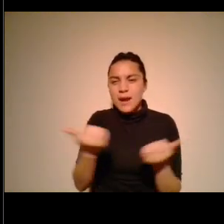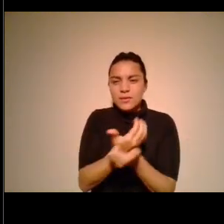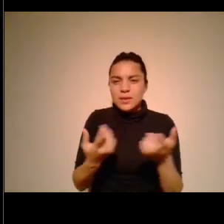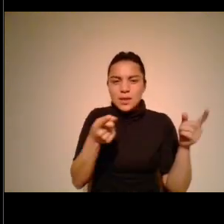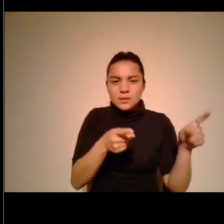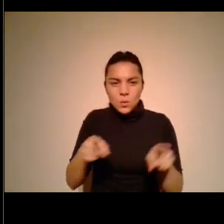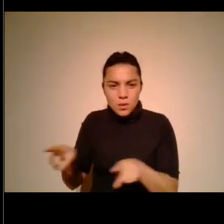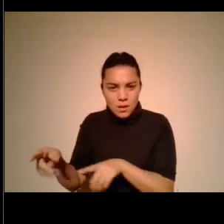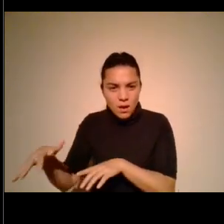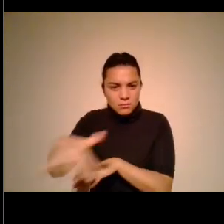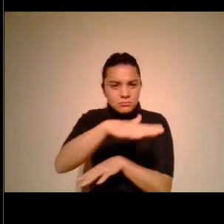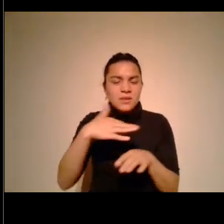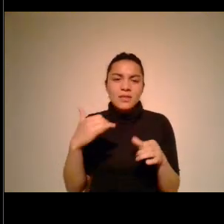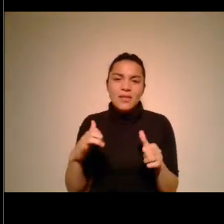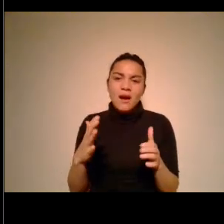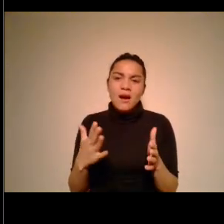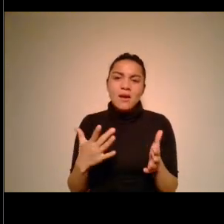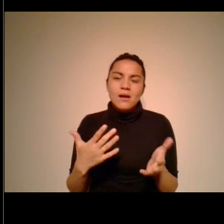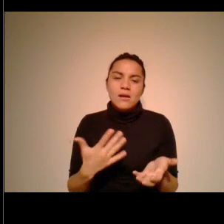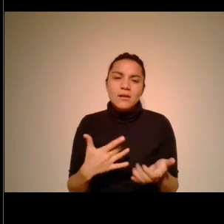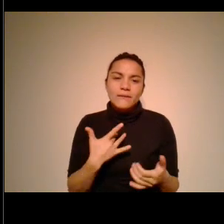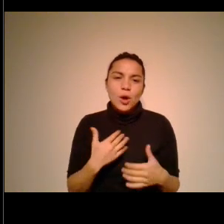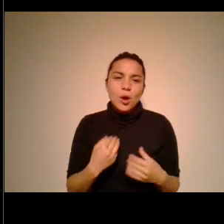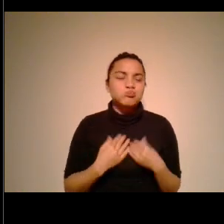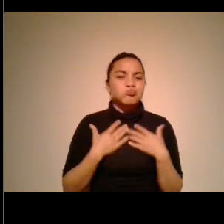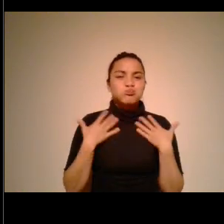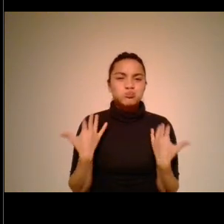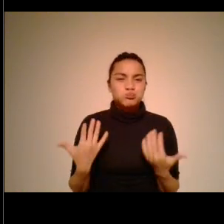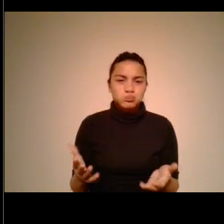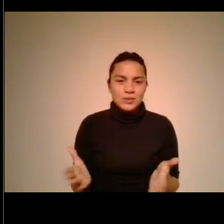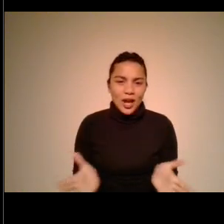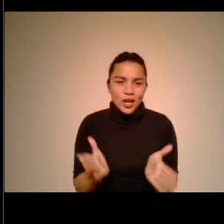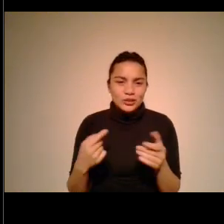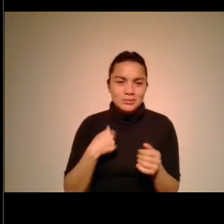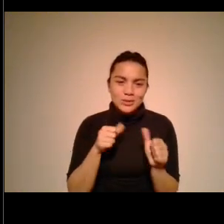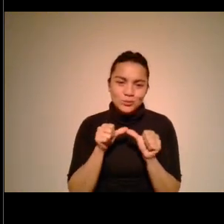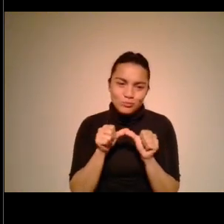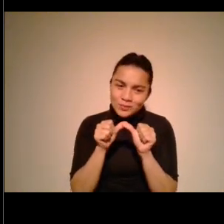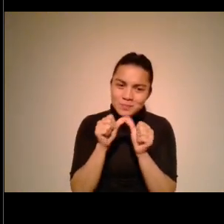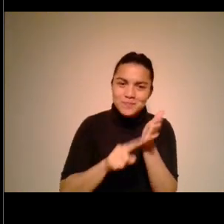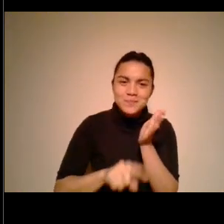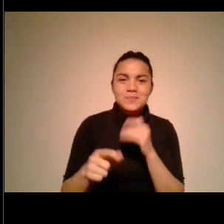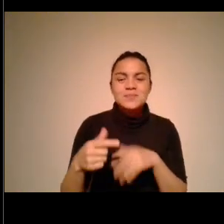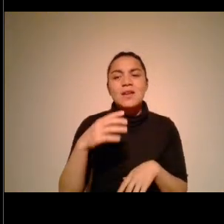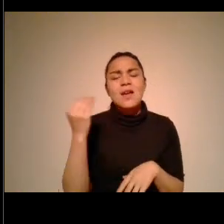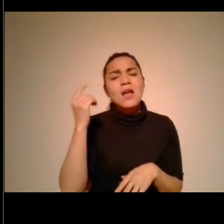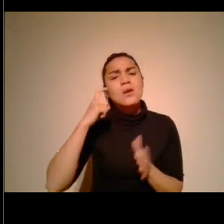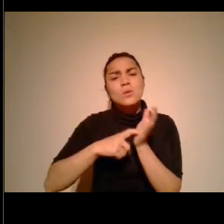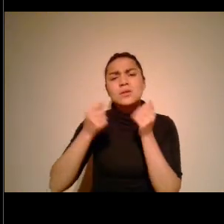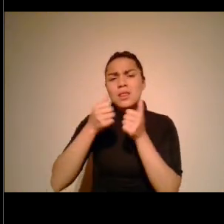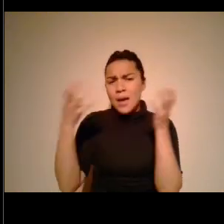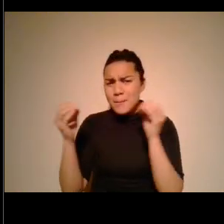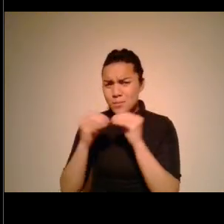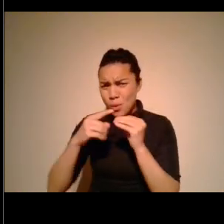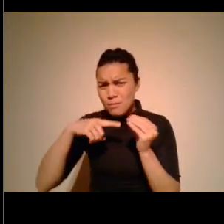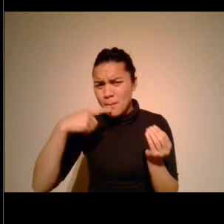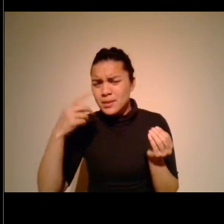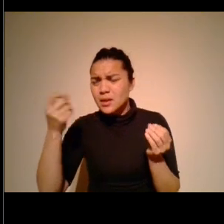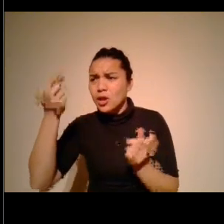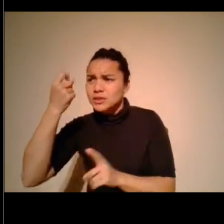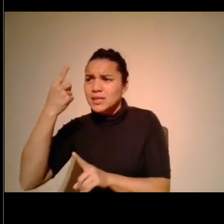encouraging to me to see that. The other thing that I've seen is that there's a lot more sort of public understanding and awareness and discussion